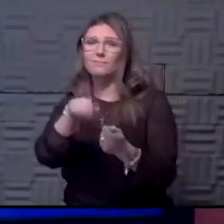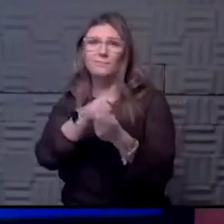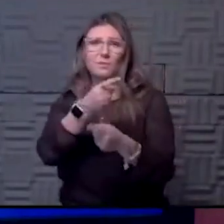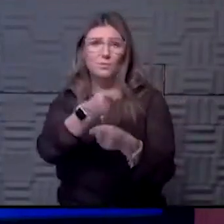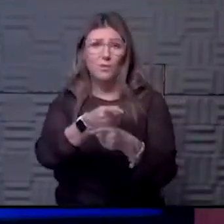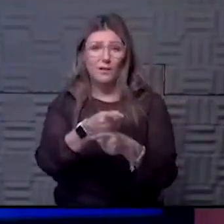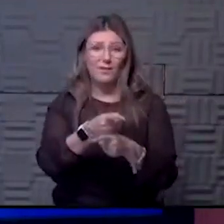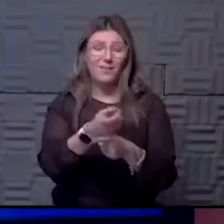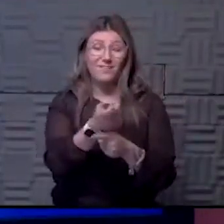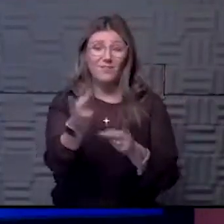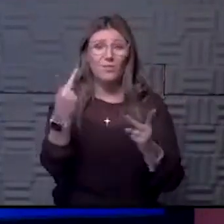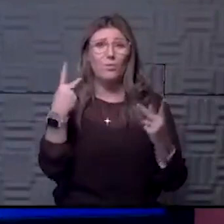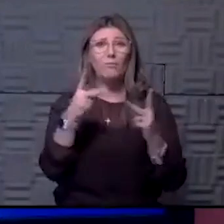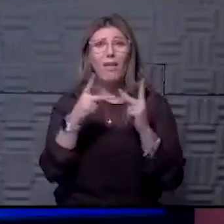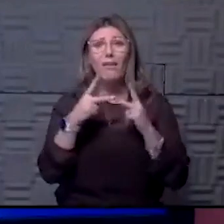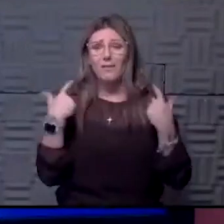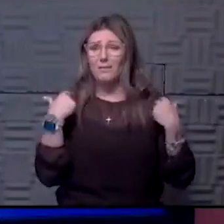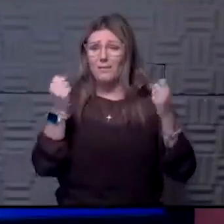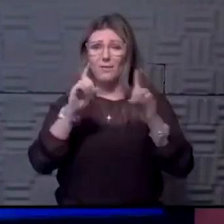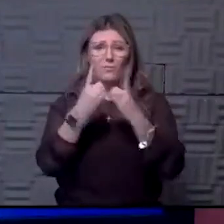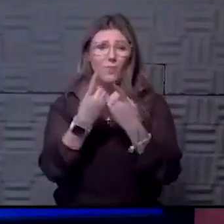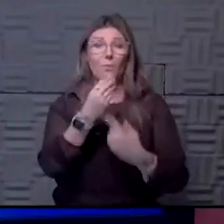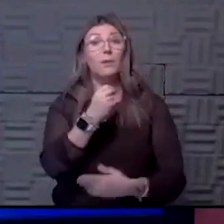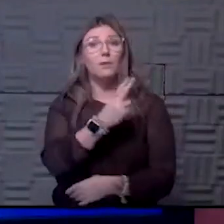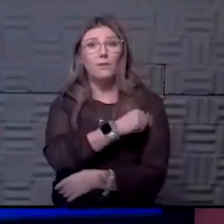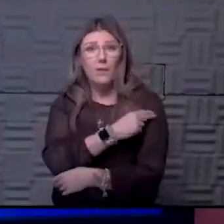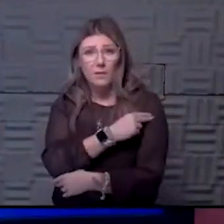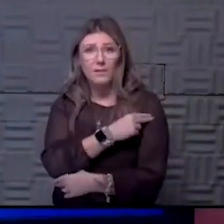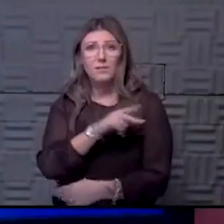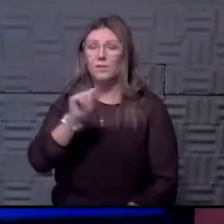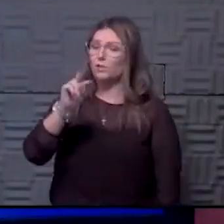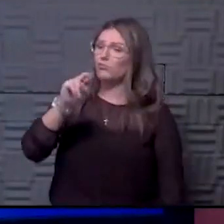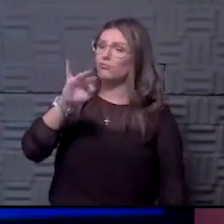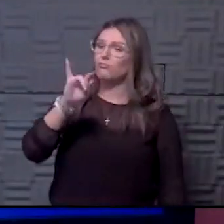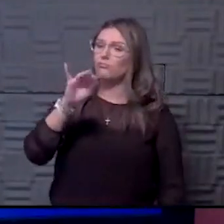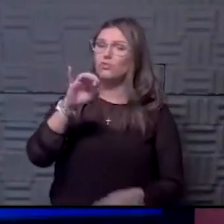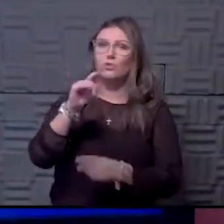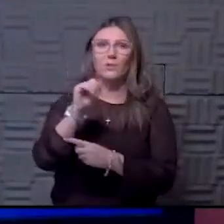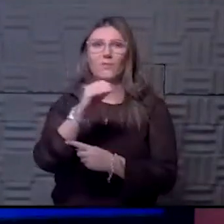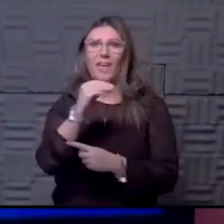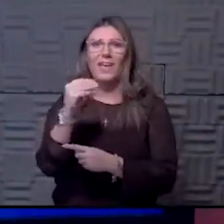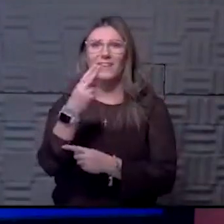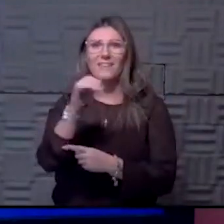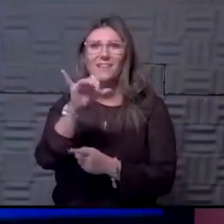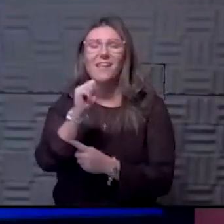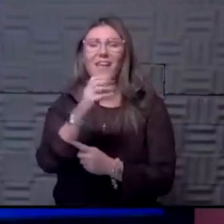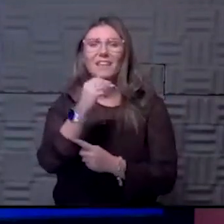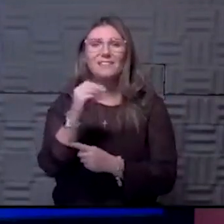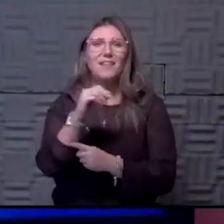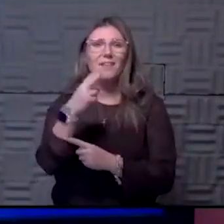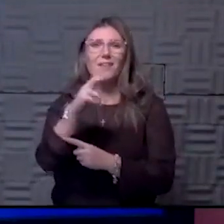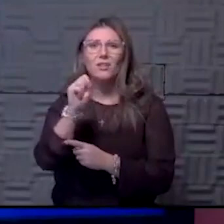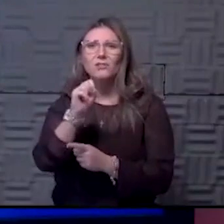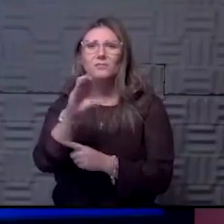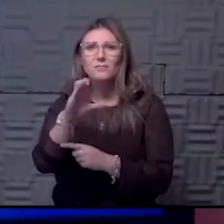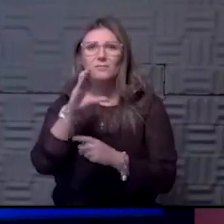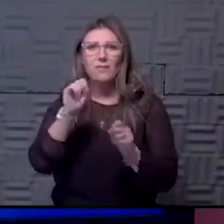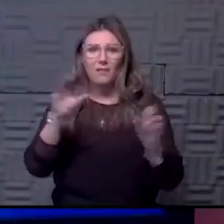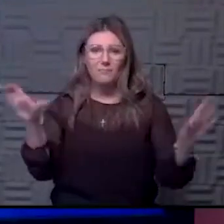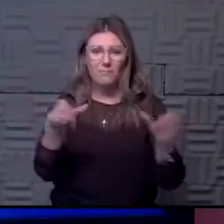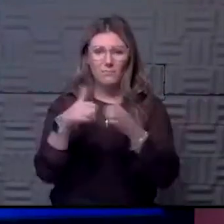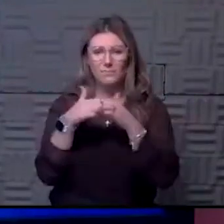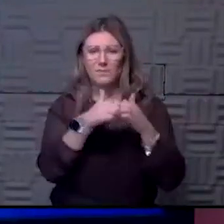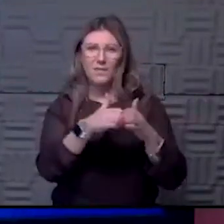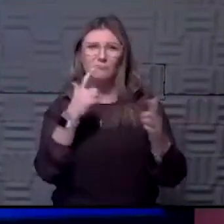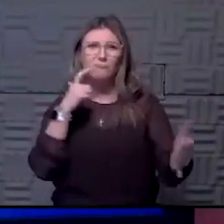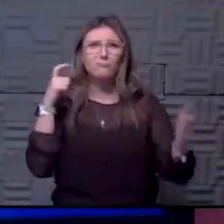the health department and the hospital, in this case, a tertiary referral place like Hays and the FQHC can come together and put together a mass vaccination clinic